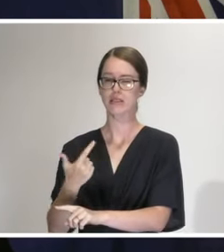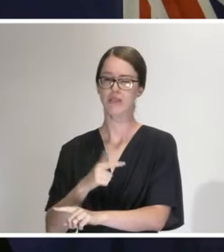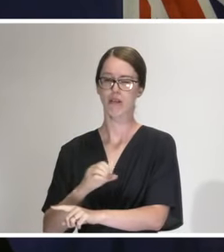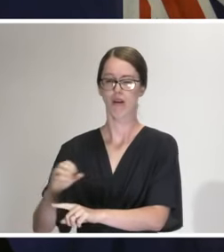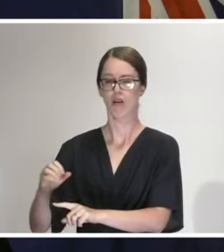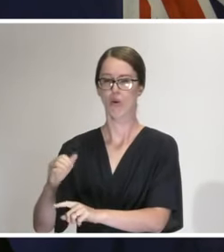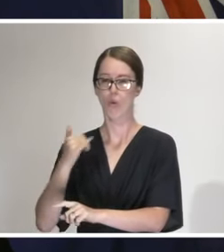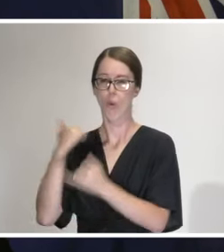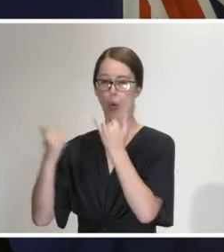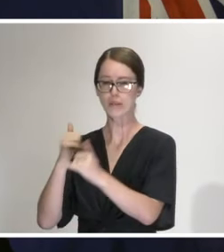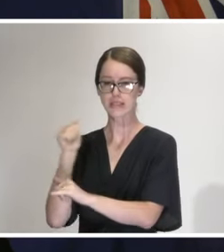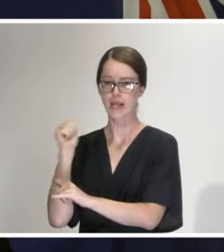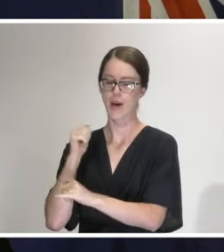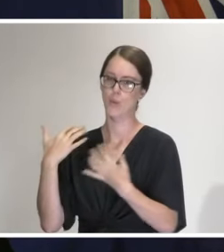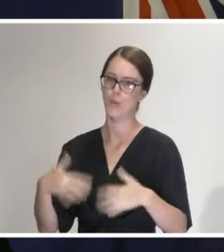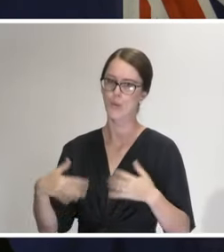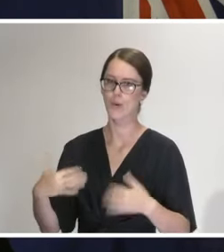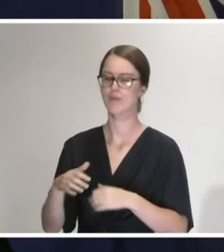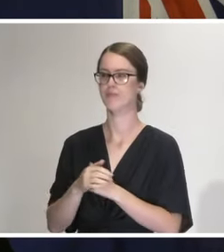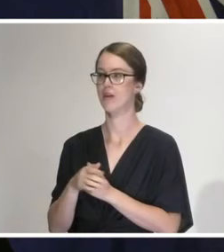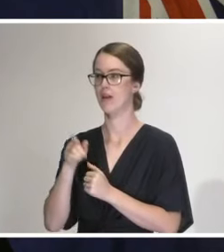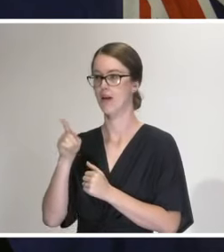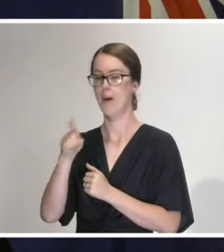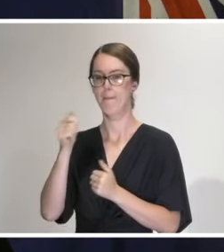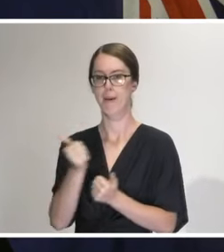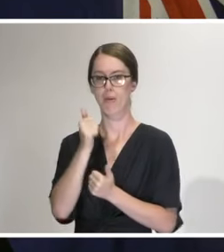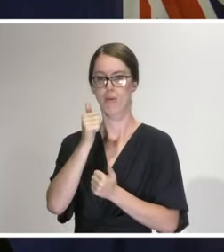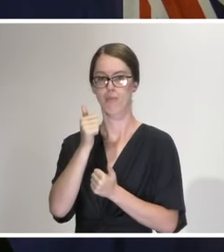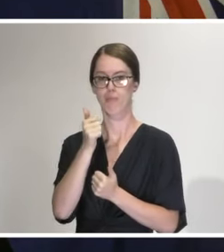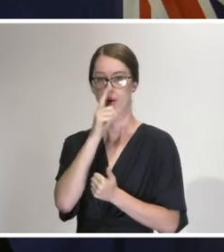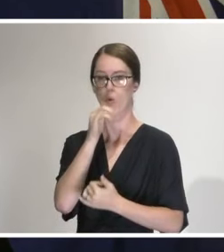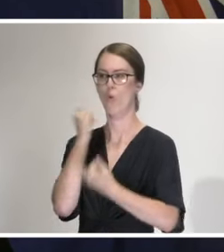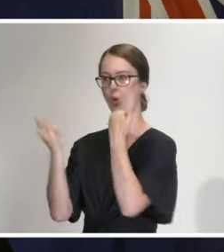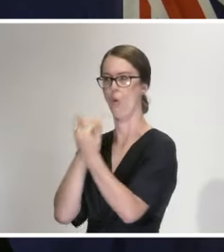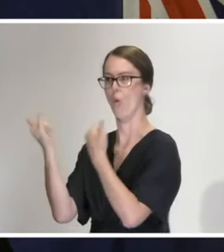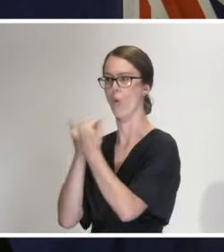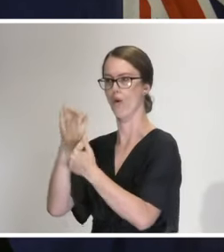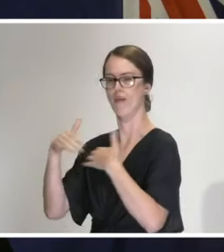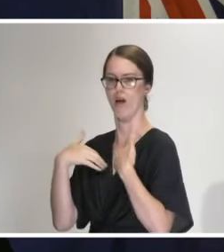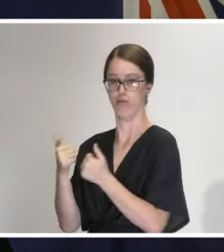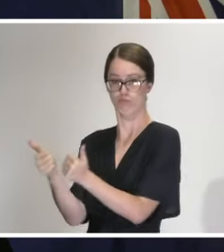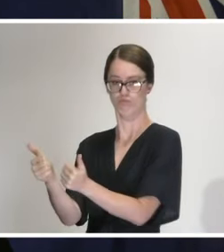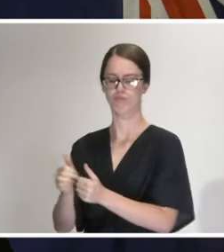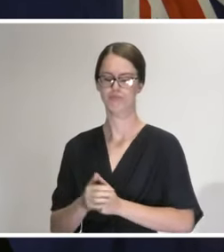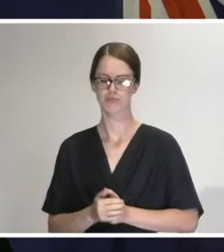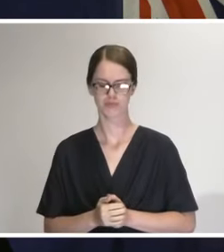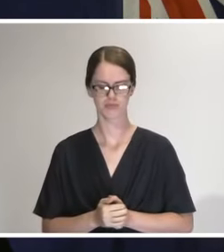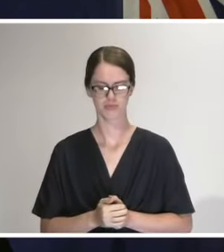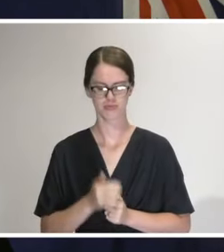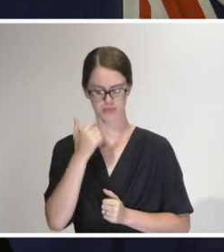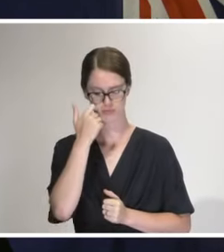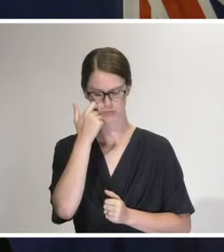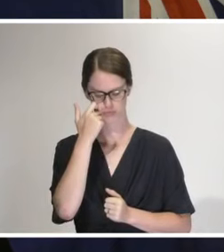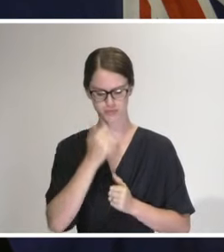14,746 calls yesterday and continues to be a popular service for people concerned about their health. Related